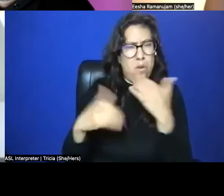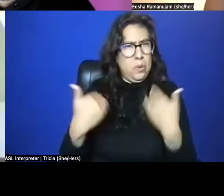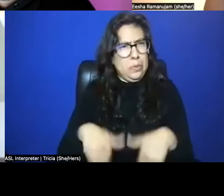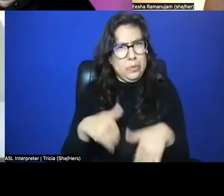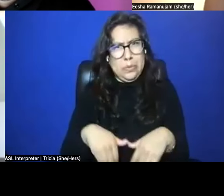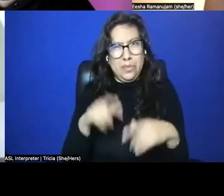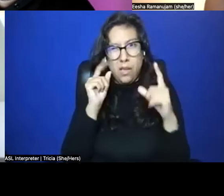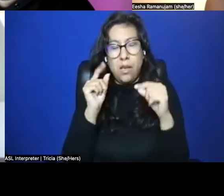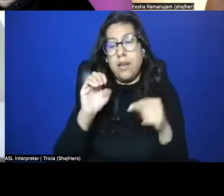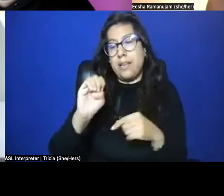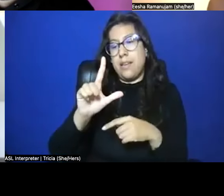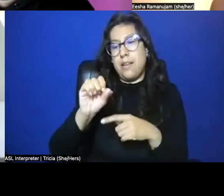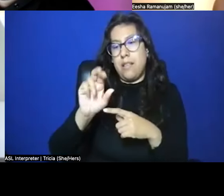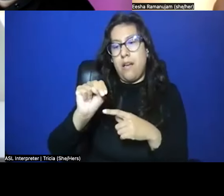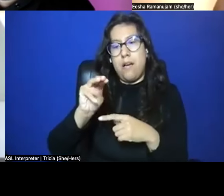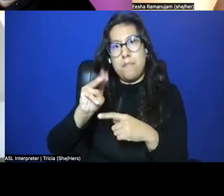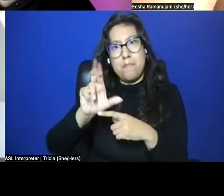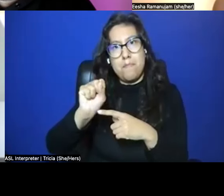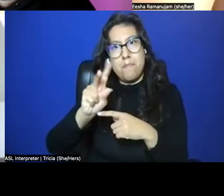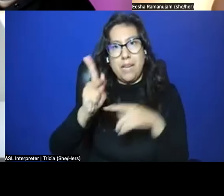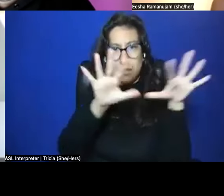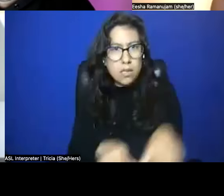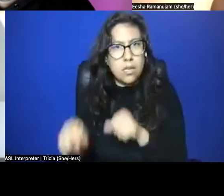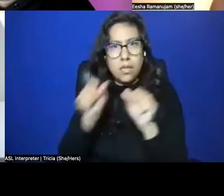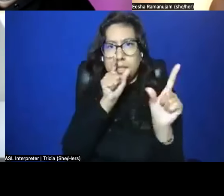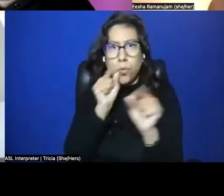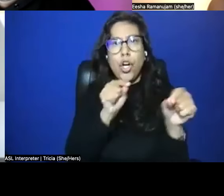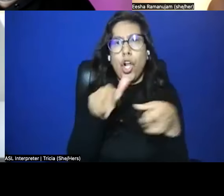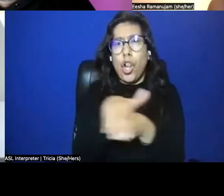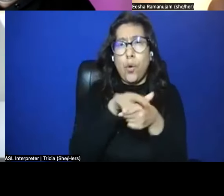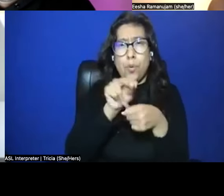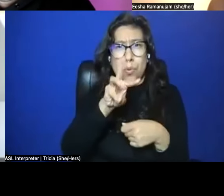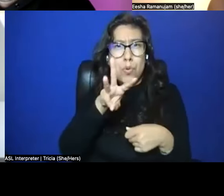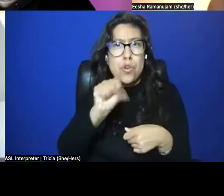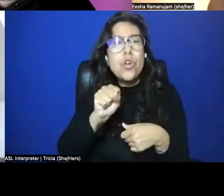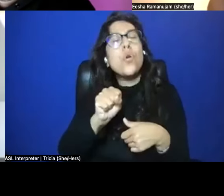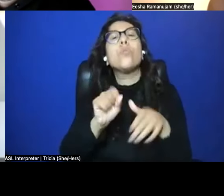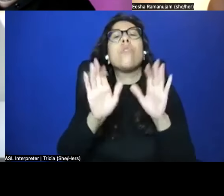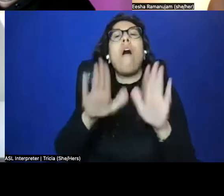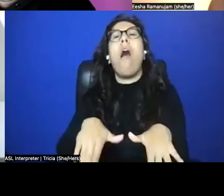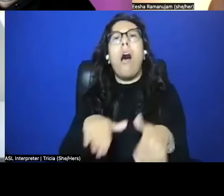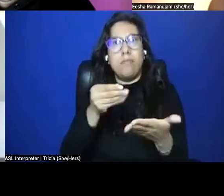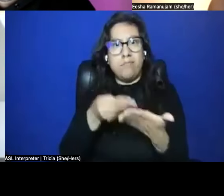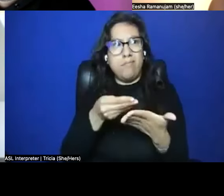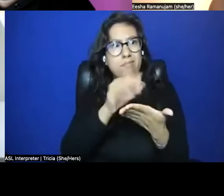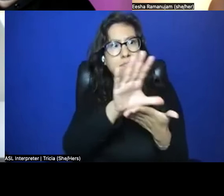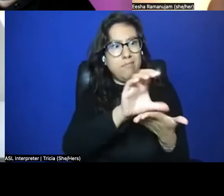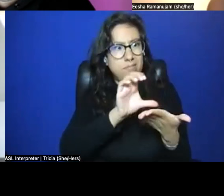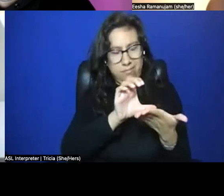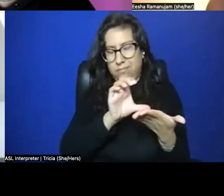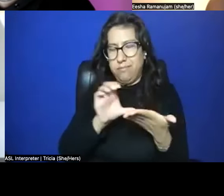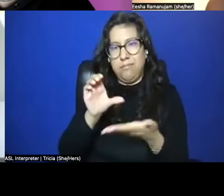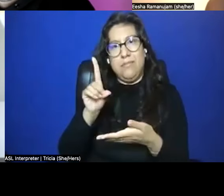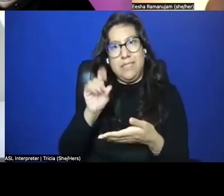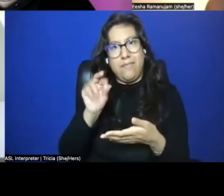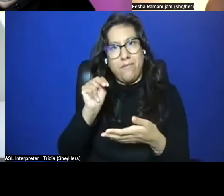Elon Musk take over Twitter. We see local news be consolidated and defunded. We've seen the